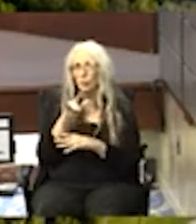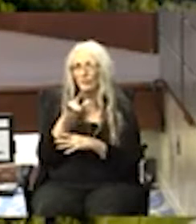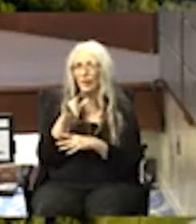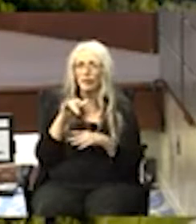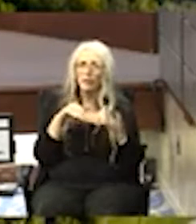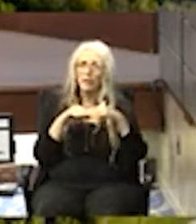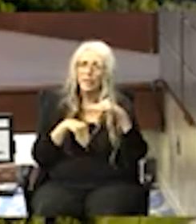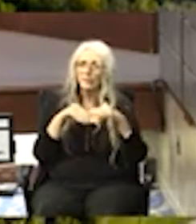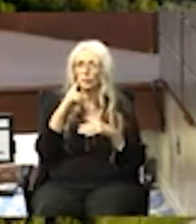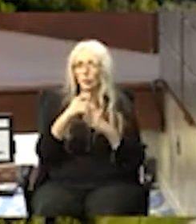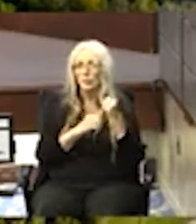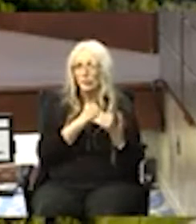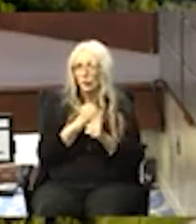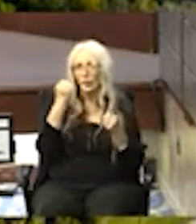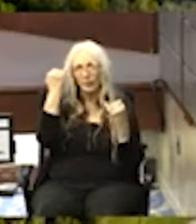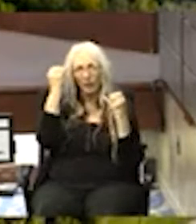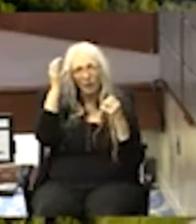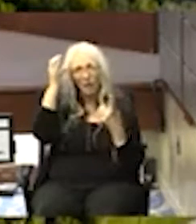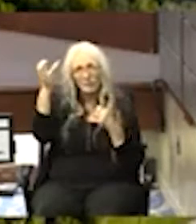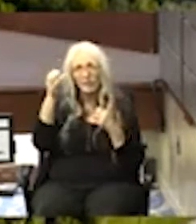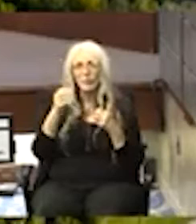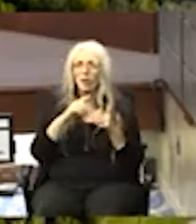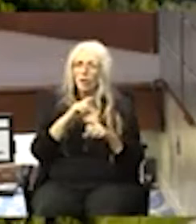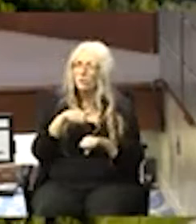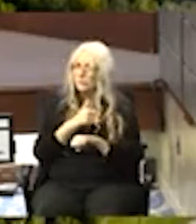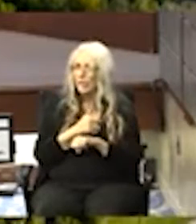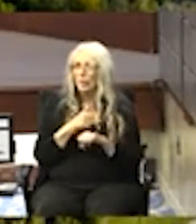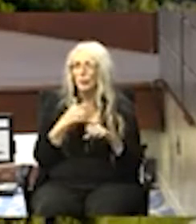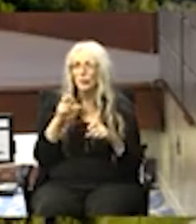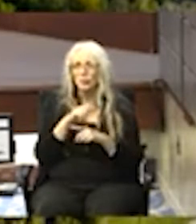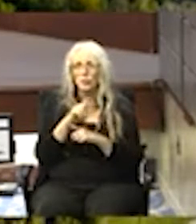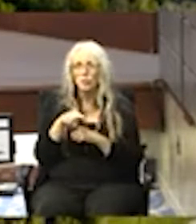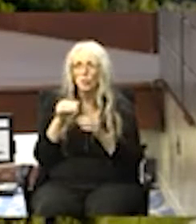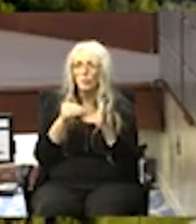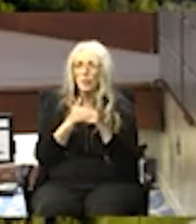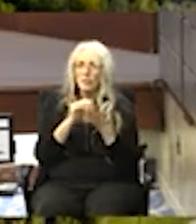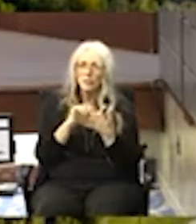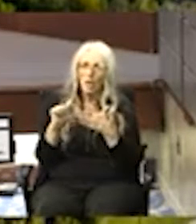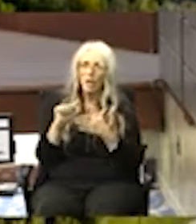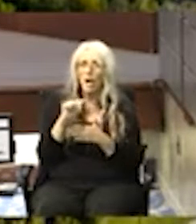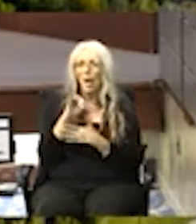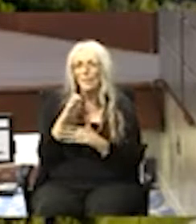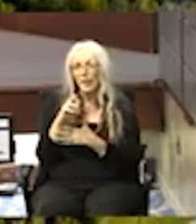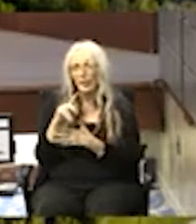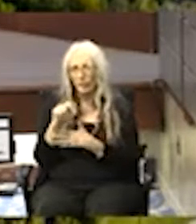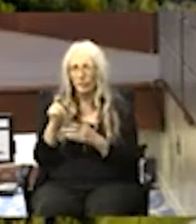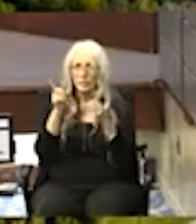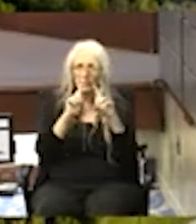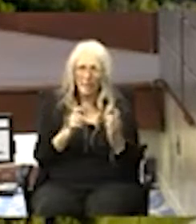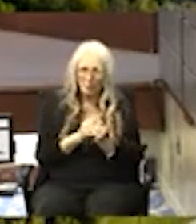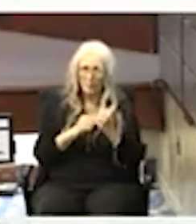year process, we've got this concept dialed in, and we're aligning that with the $22 million allotment for design and construction.